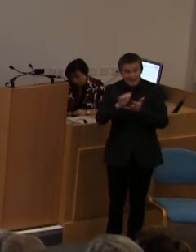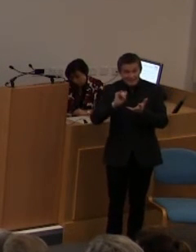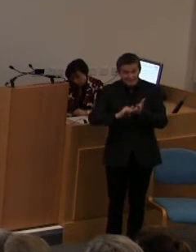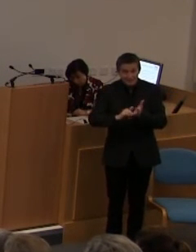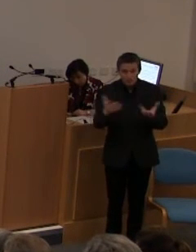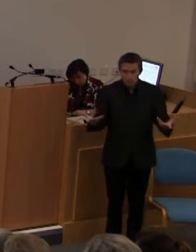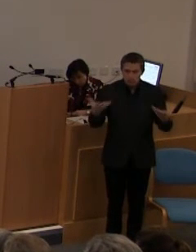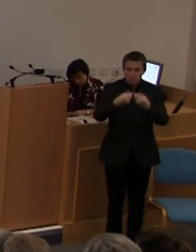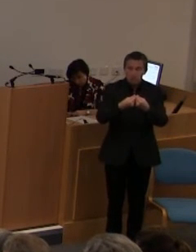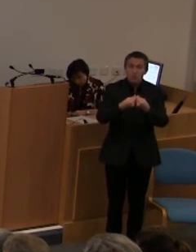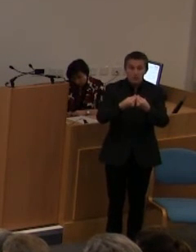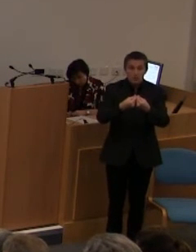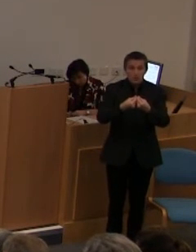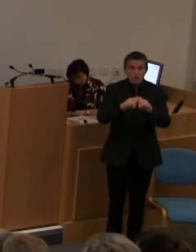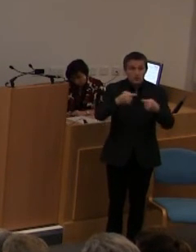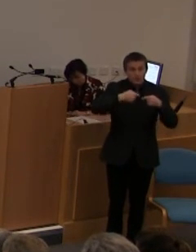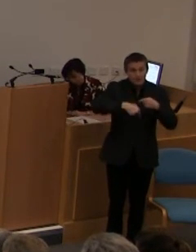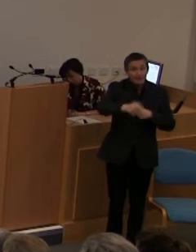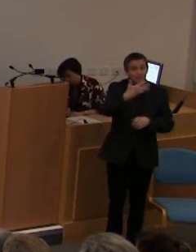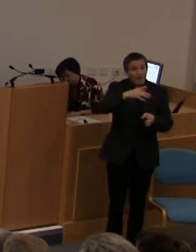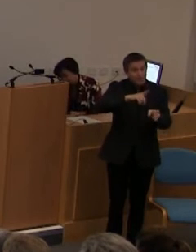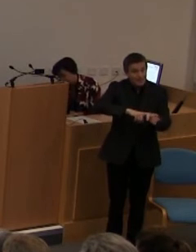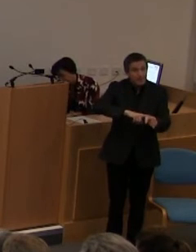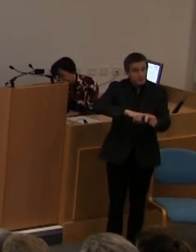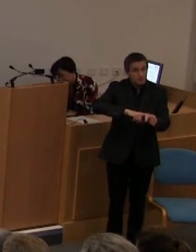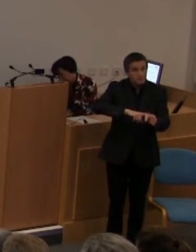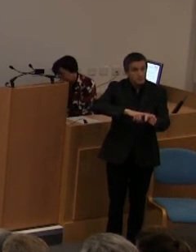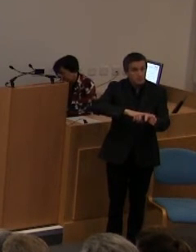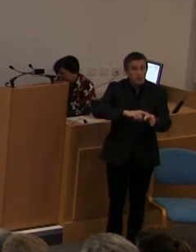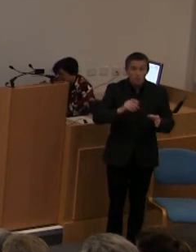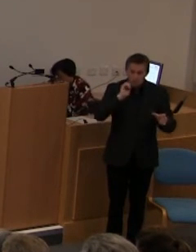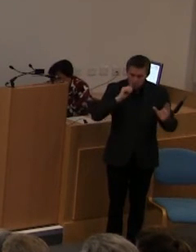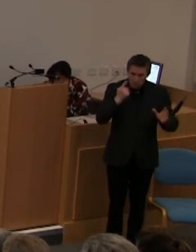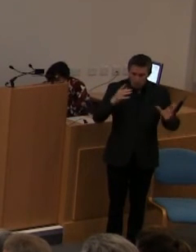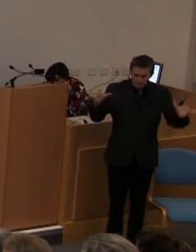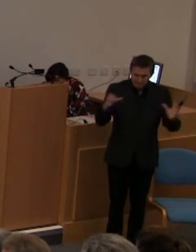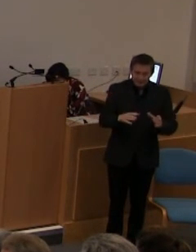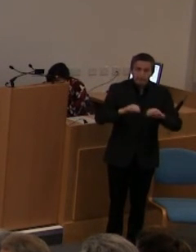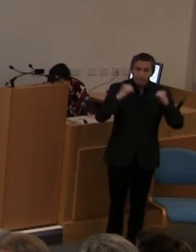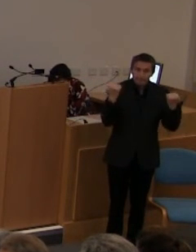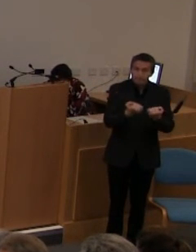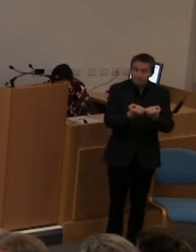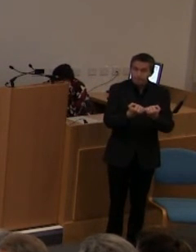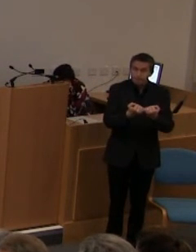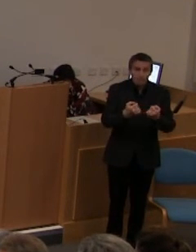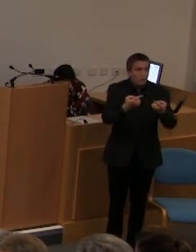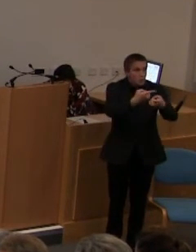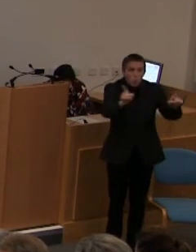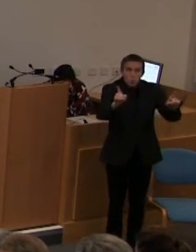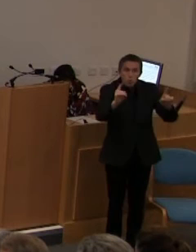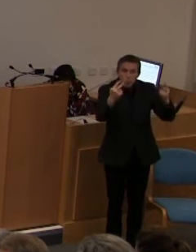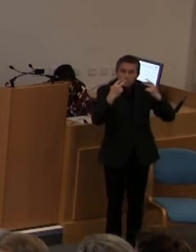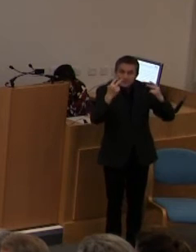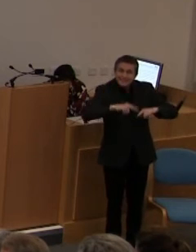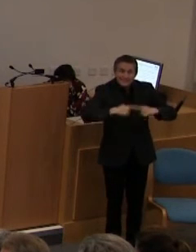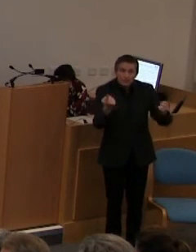up. And over the next 5 years, it will be a virtual team that will be delivering. The public won't see a difference between